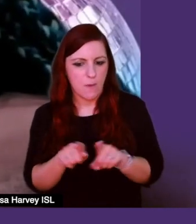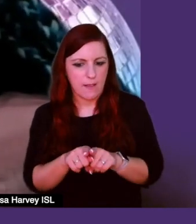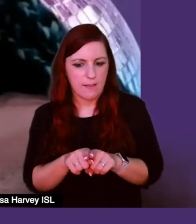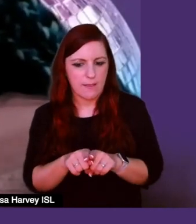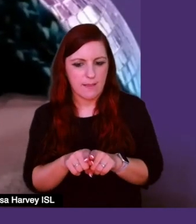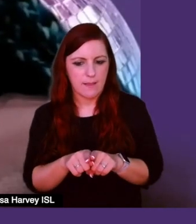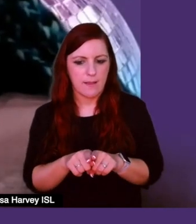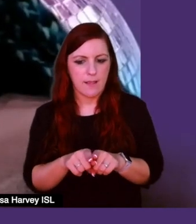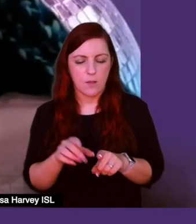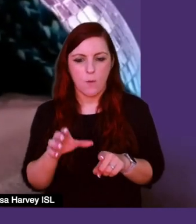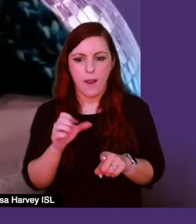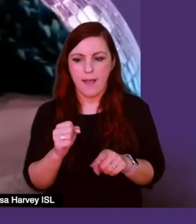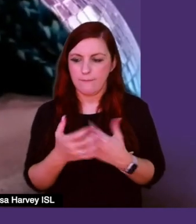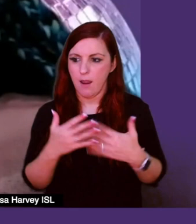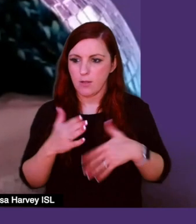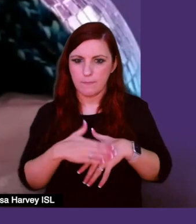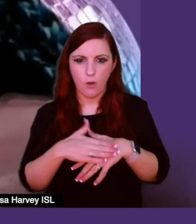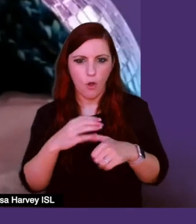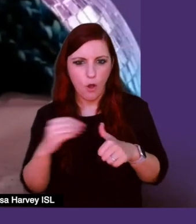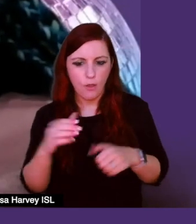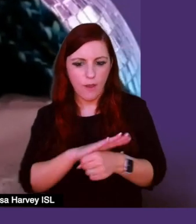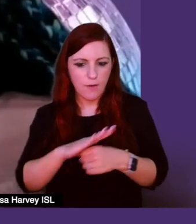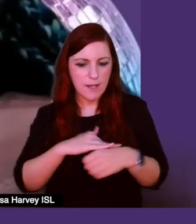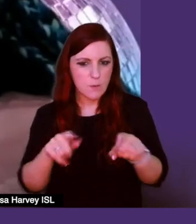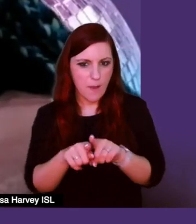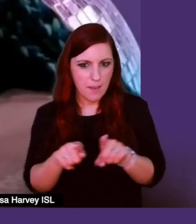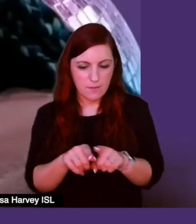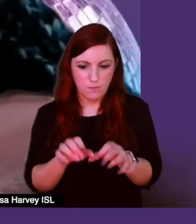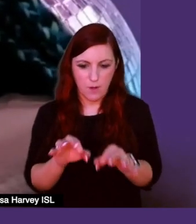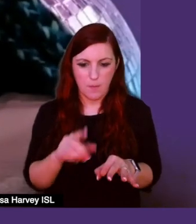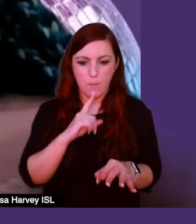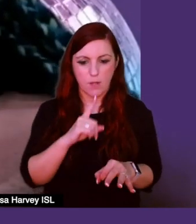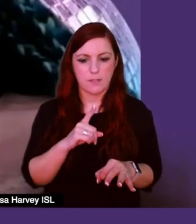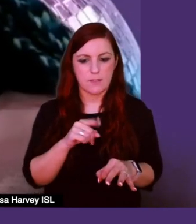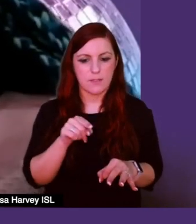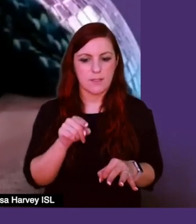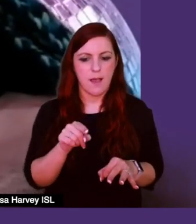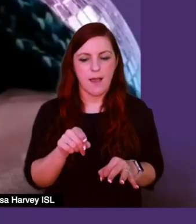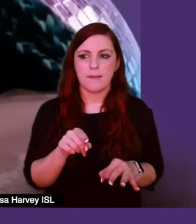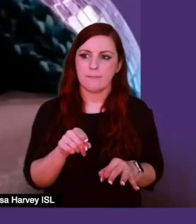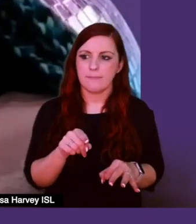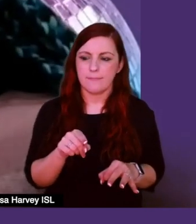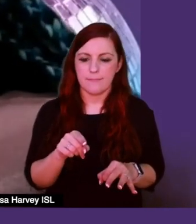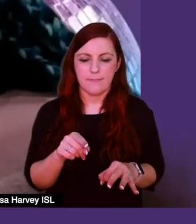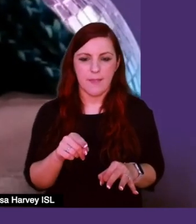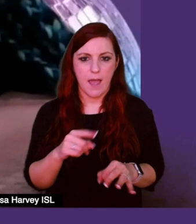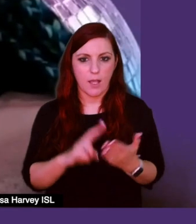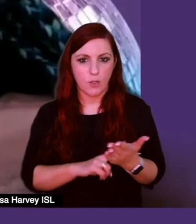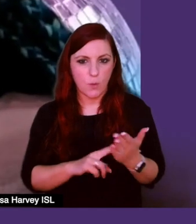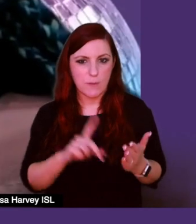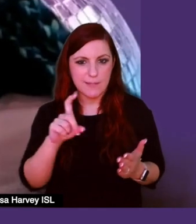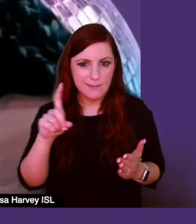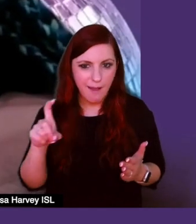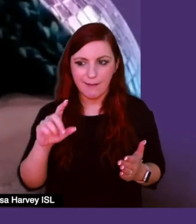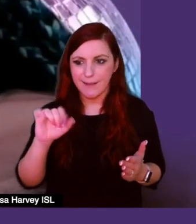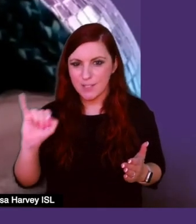and off. And it's gotten a lot more serious the last couple of years. So my main platforms, I'm on TikTok and